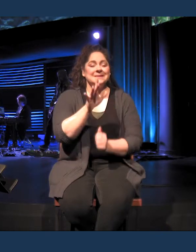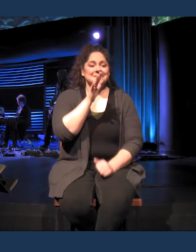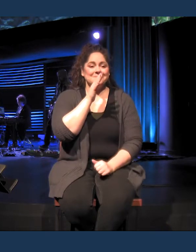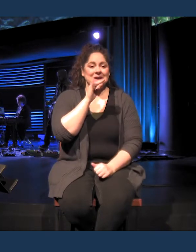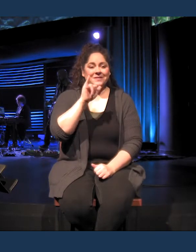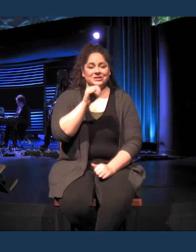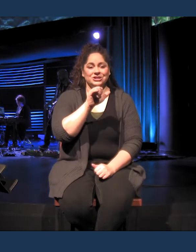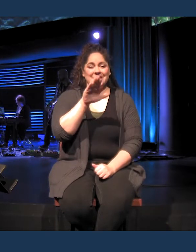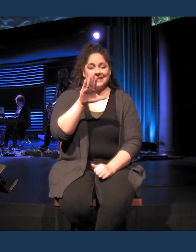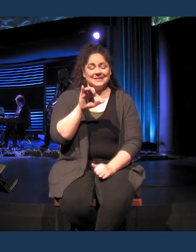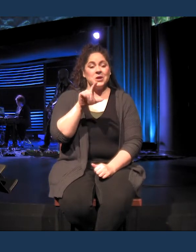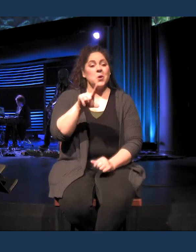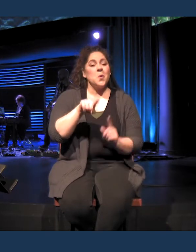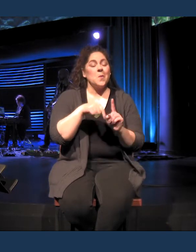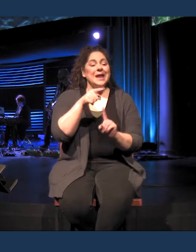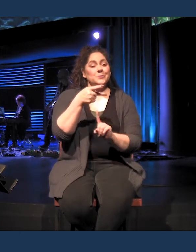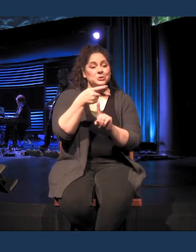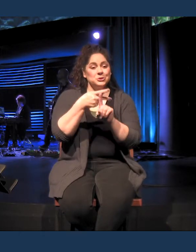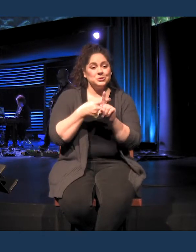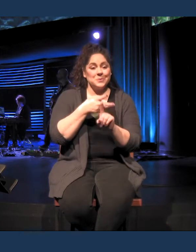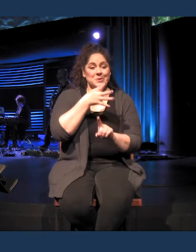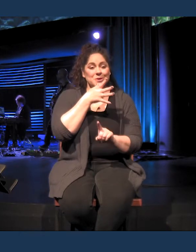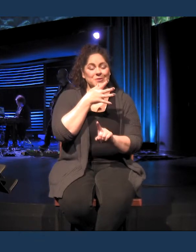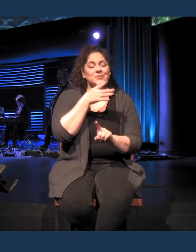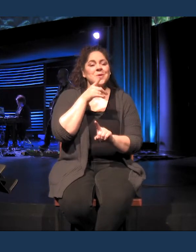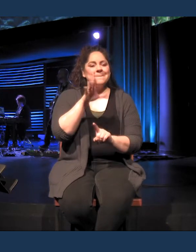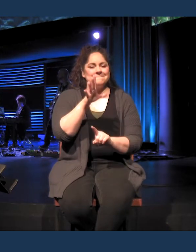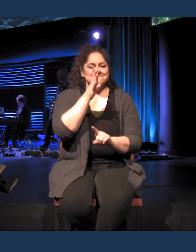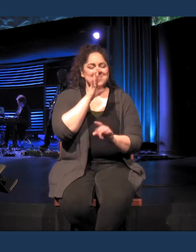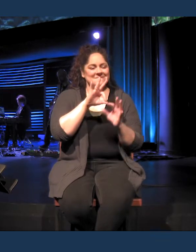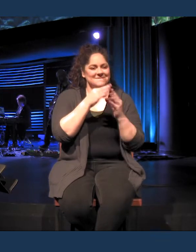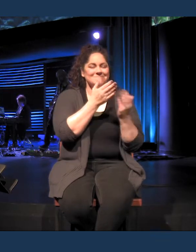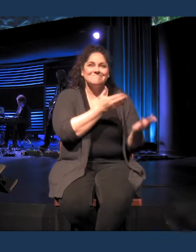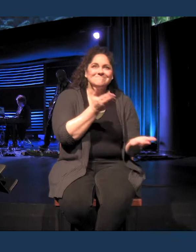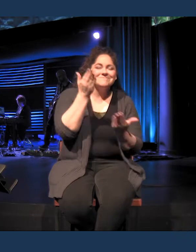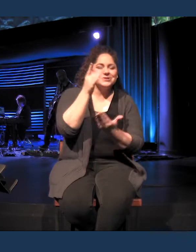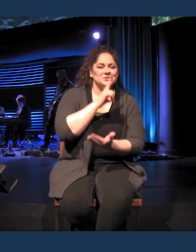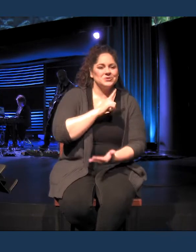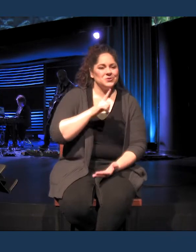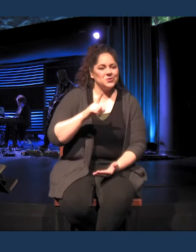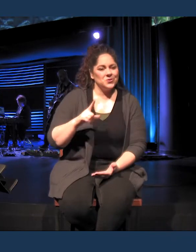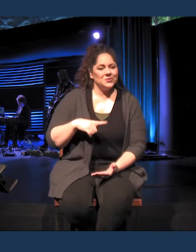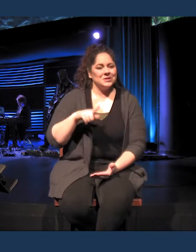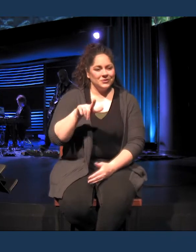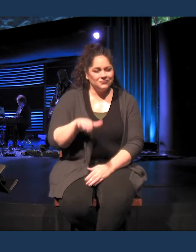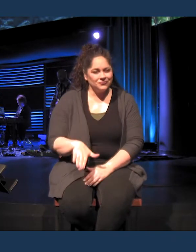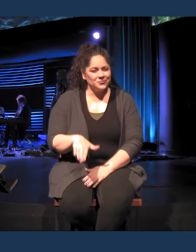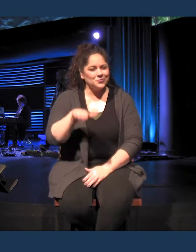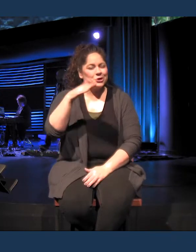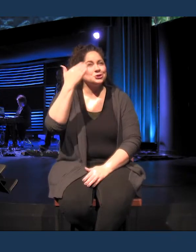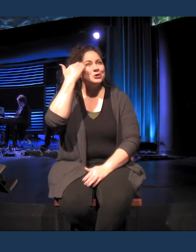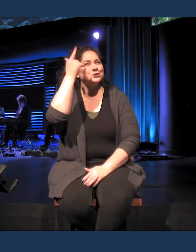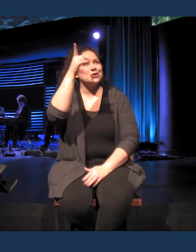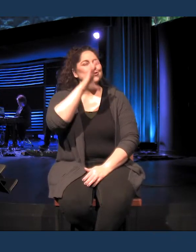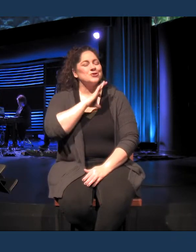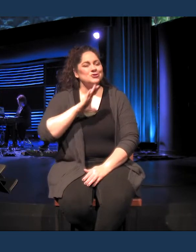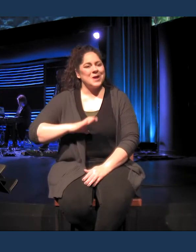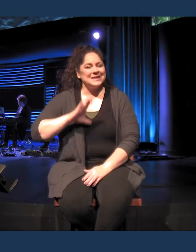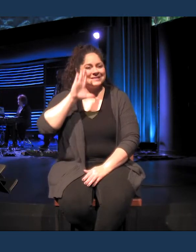said at 2 months old, he was presented to the Lord. Ever since then, he has been raised in the ways of Christ